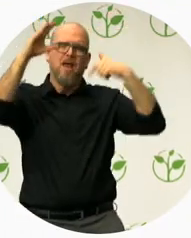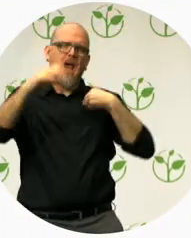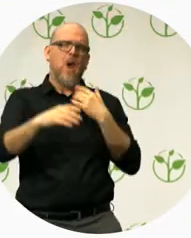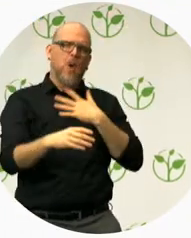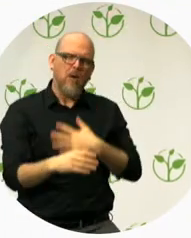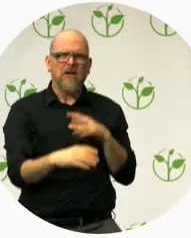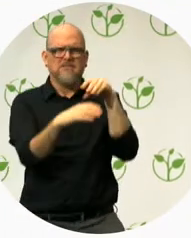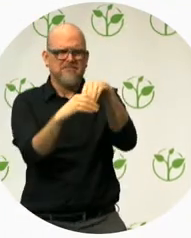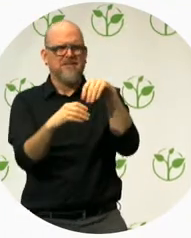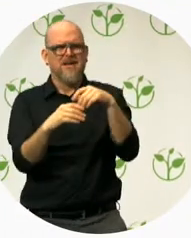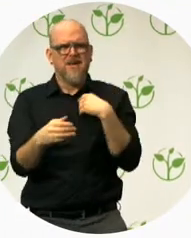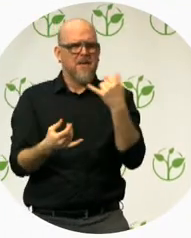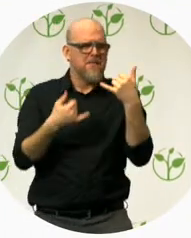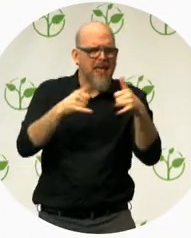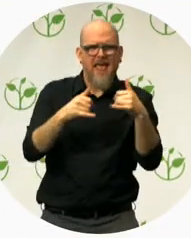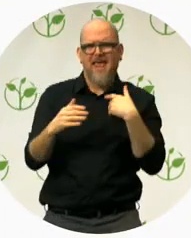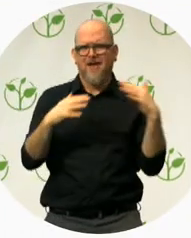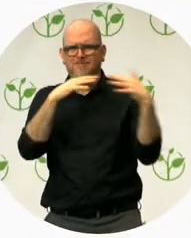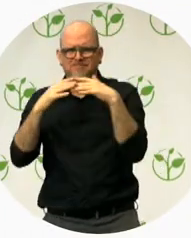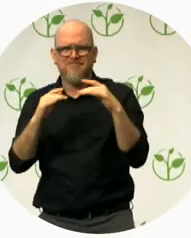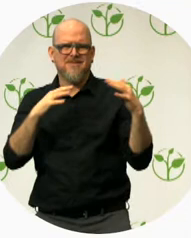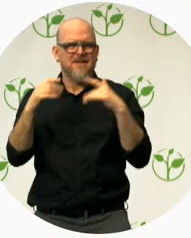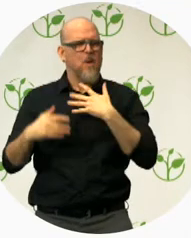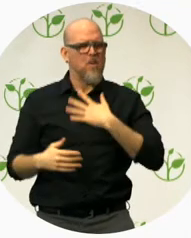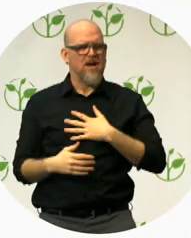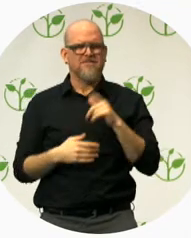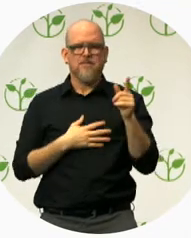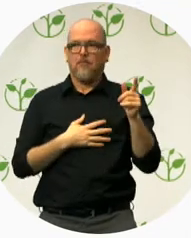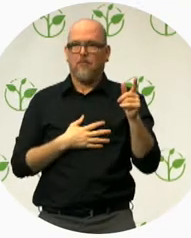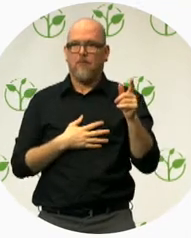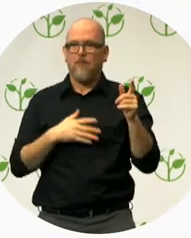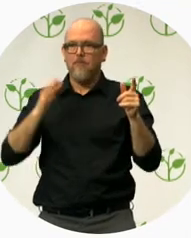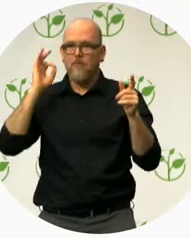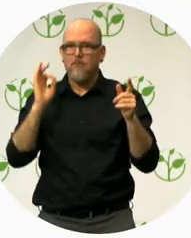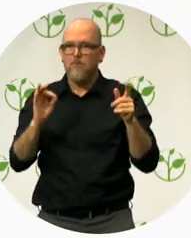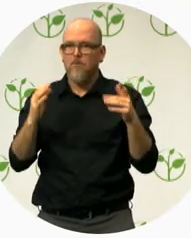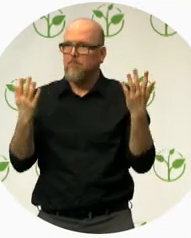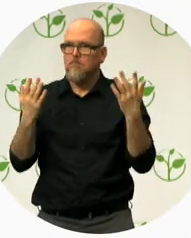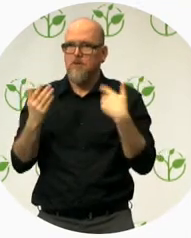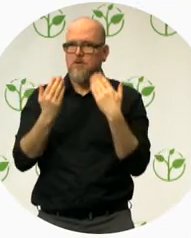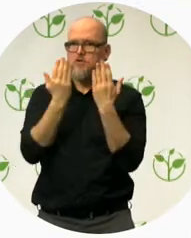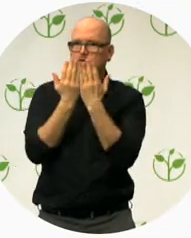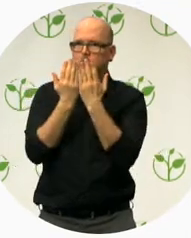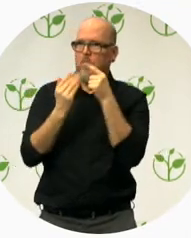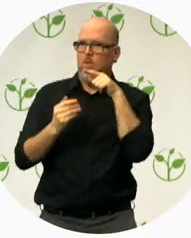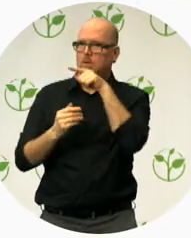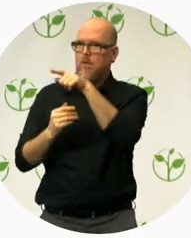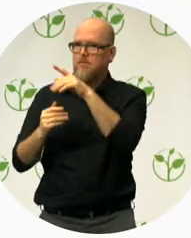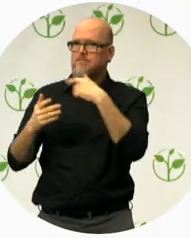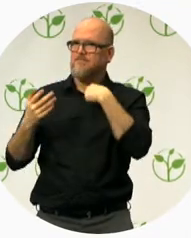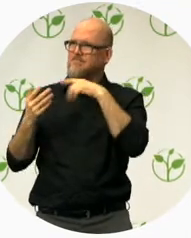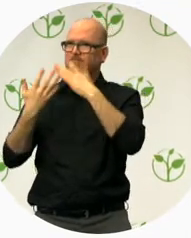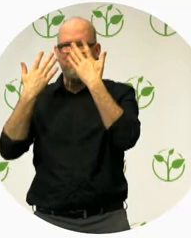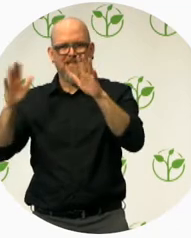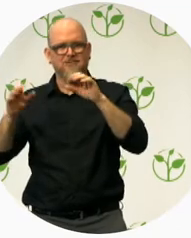in time, after finishing high school, I was preparing myself to enter the medical school when